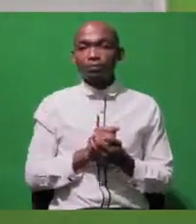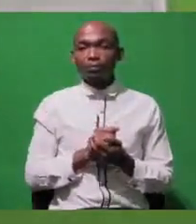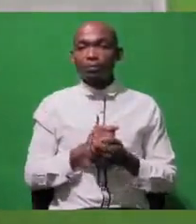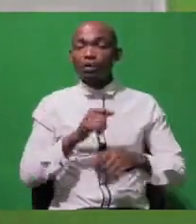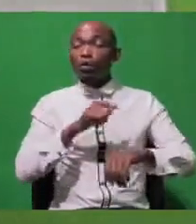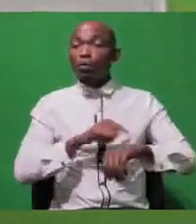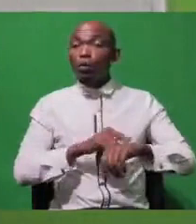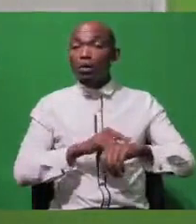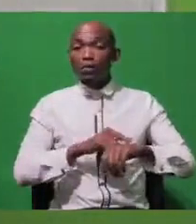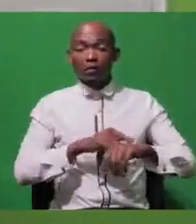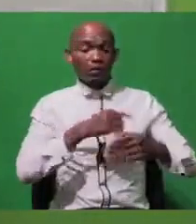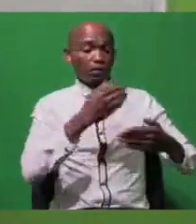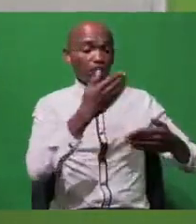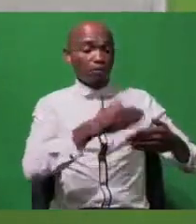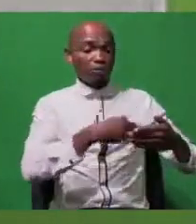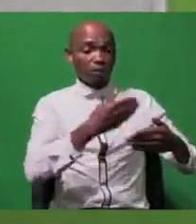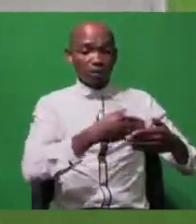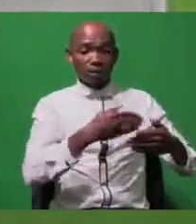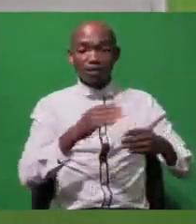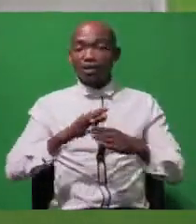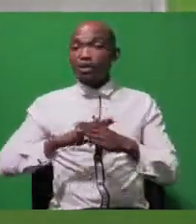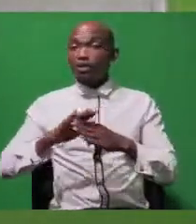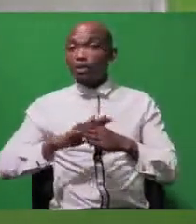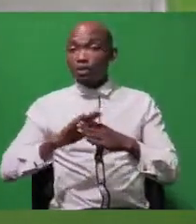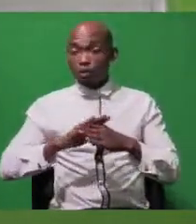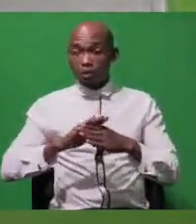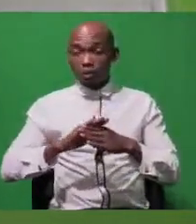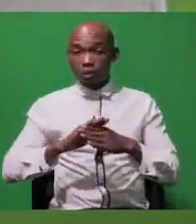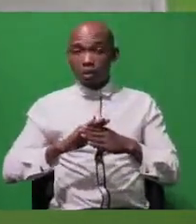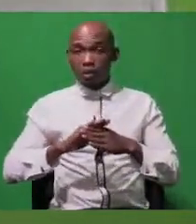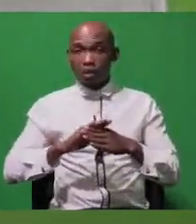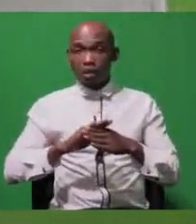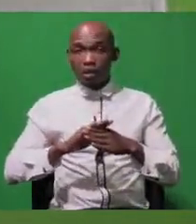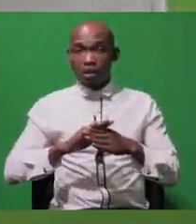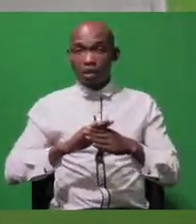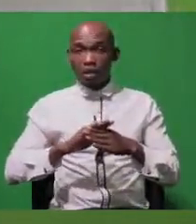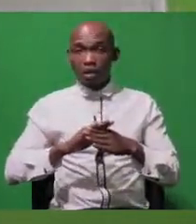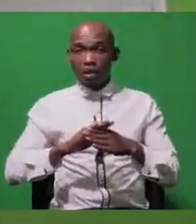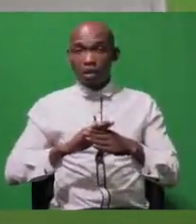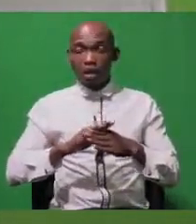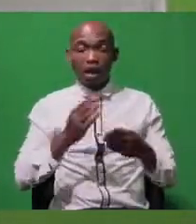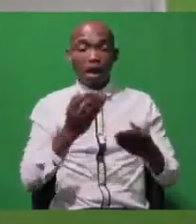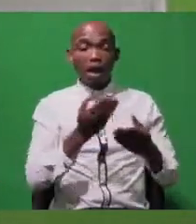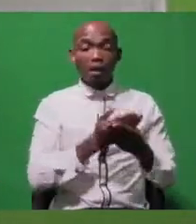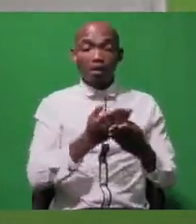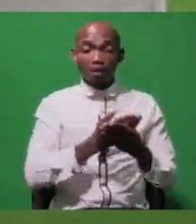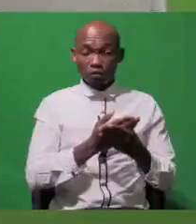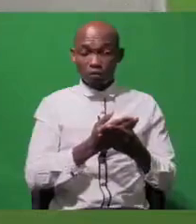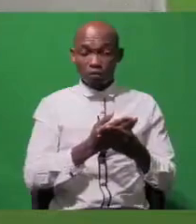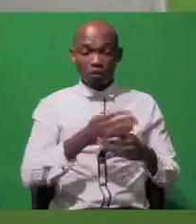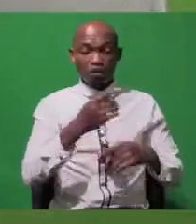when the business uses the accounting principle of going concern,